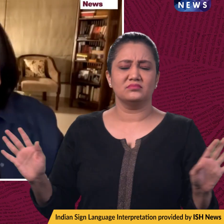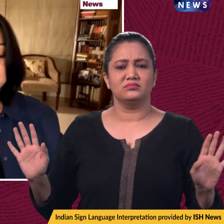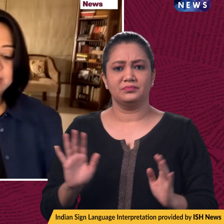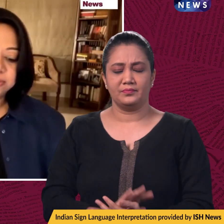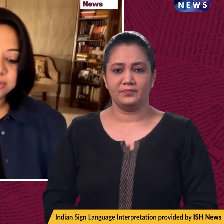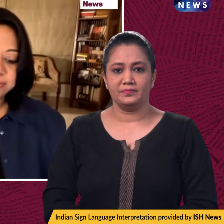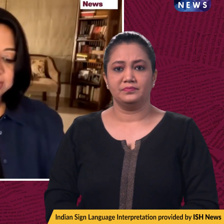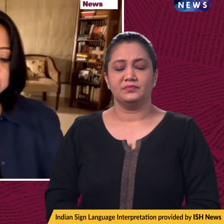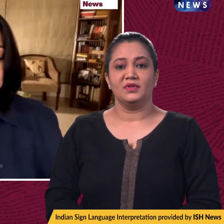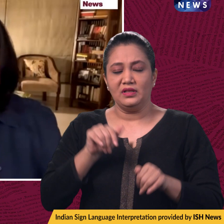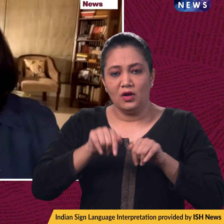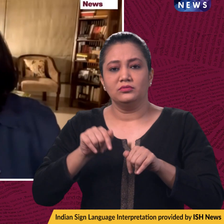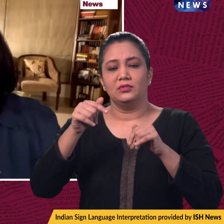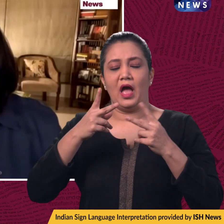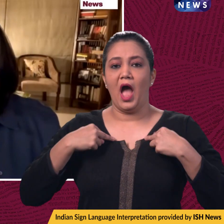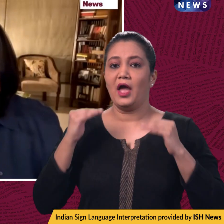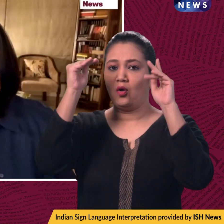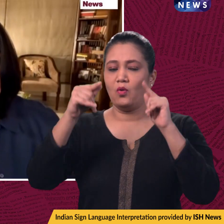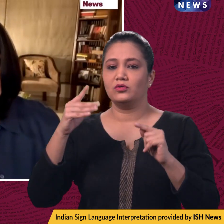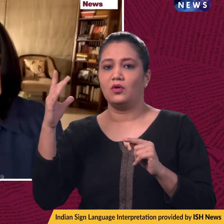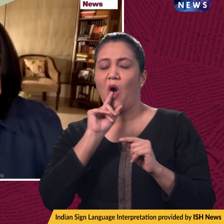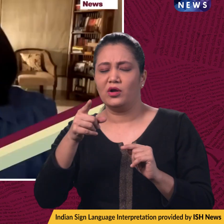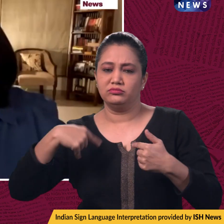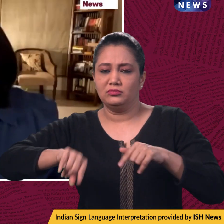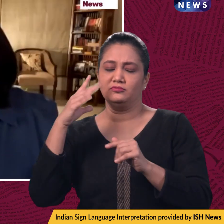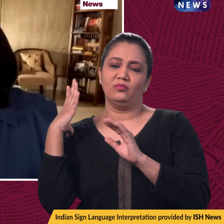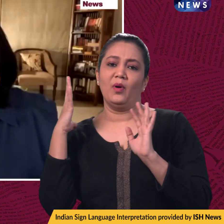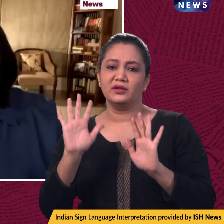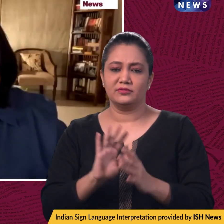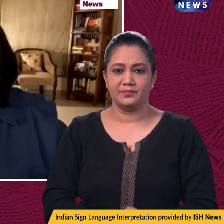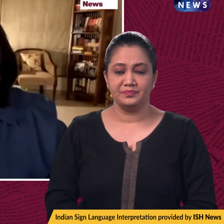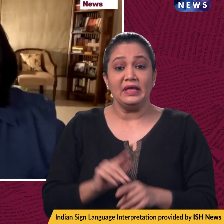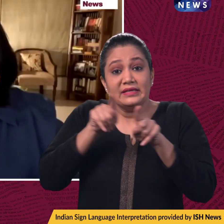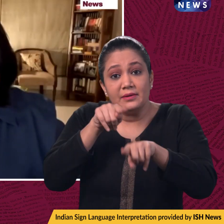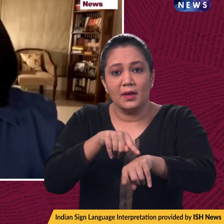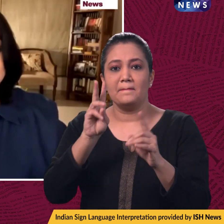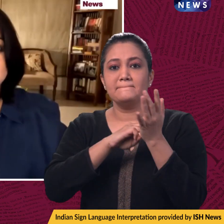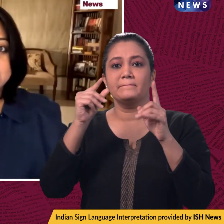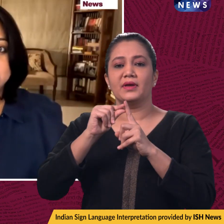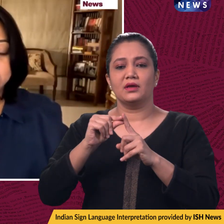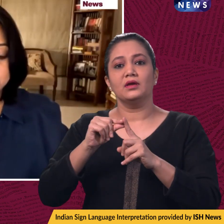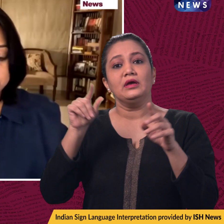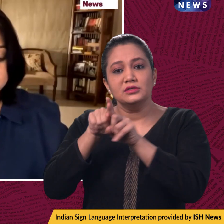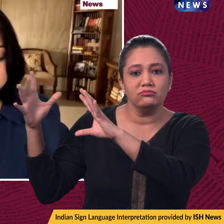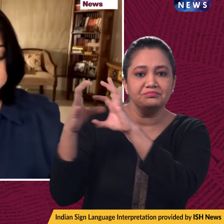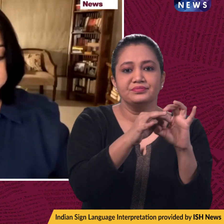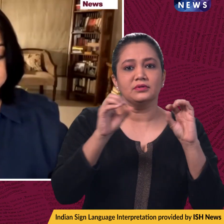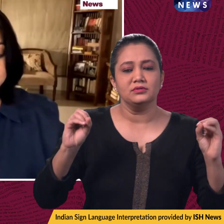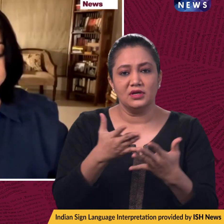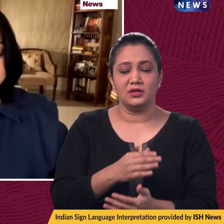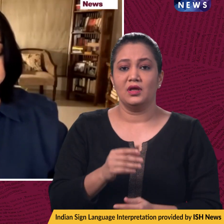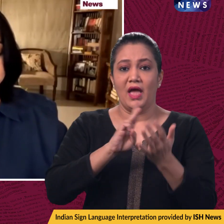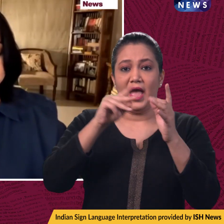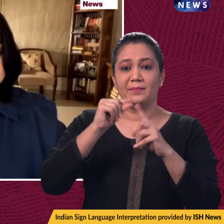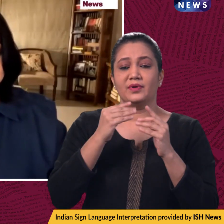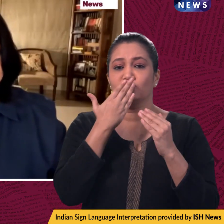leave." Now, of course, everything hinging on the High Court order. In the meantime, the Madhya Pradesh government has now reacted to this story. The Madhya Pradesh